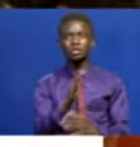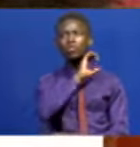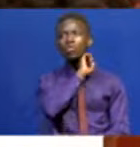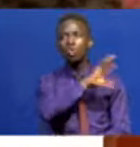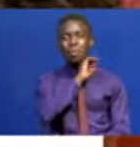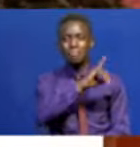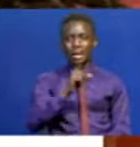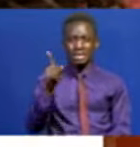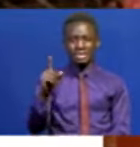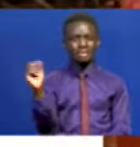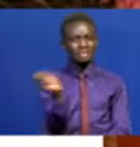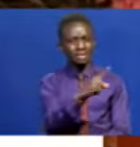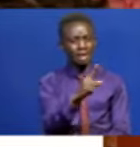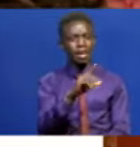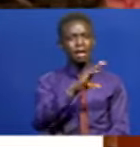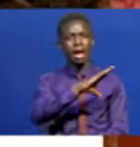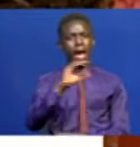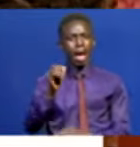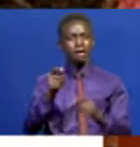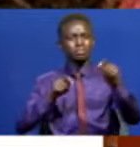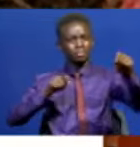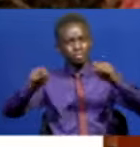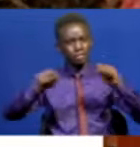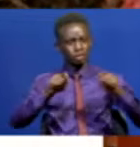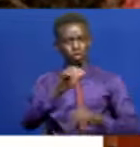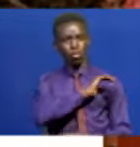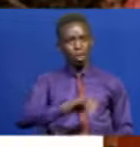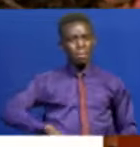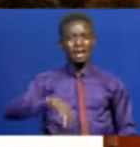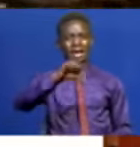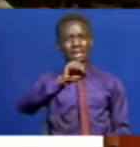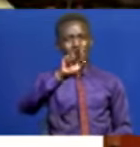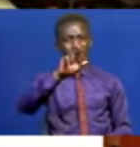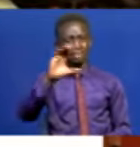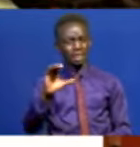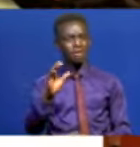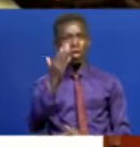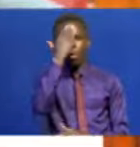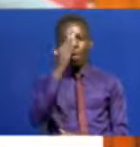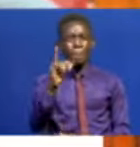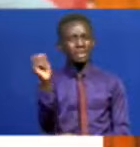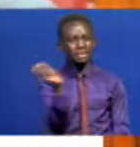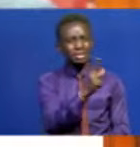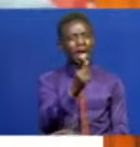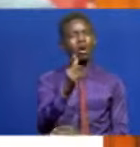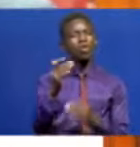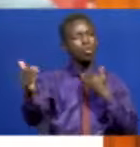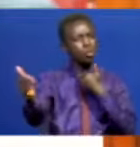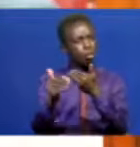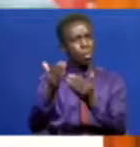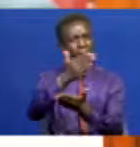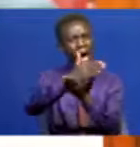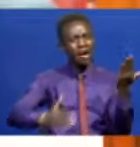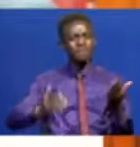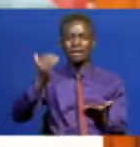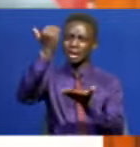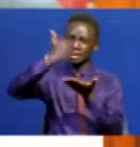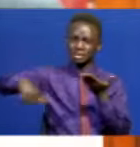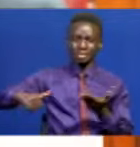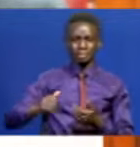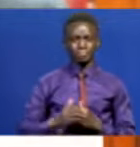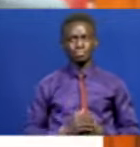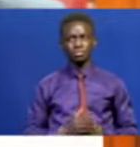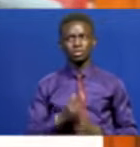and Remuneration Commission of discrimination by reducing their salaries almost by half. What is the total deduction? It